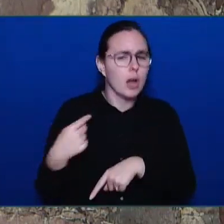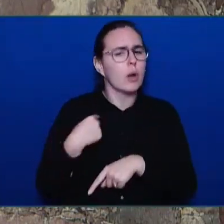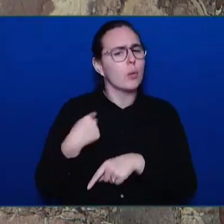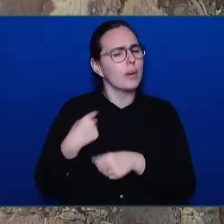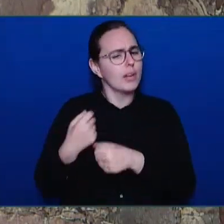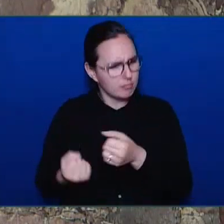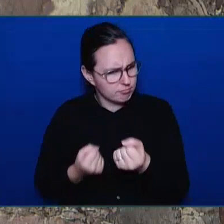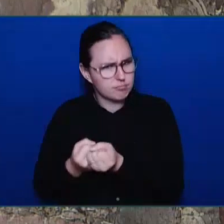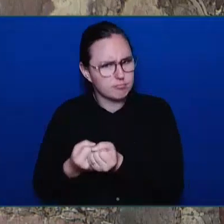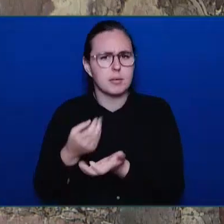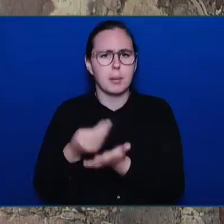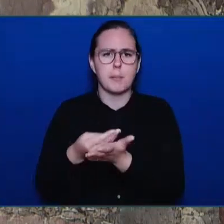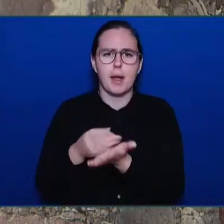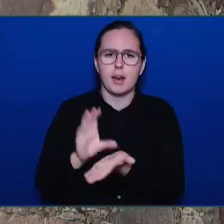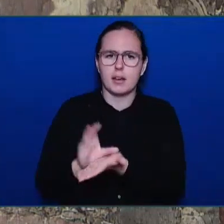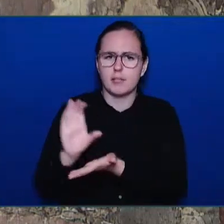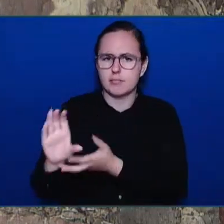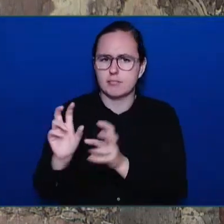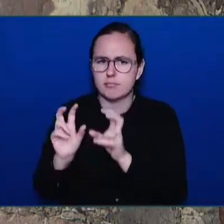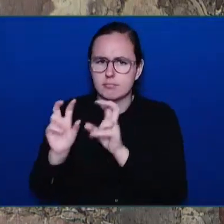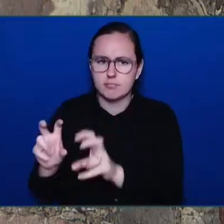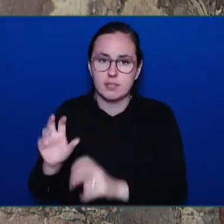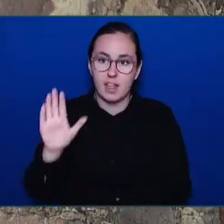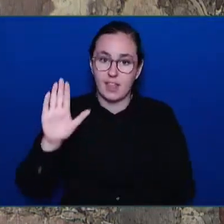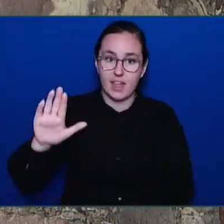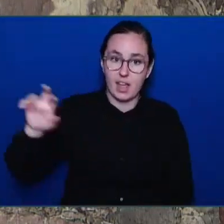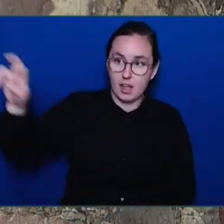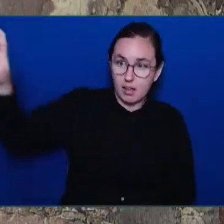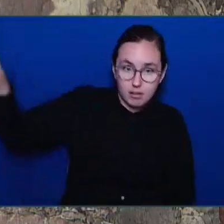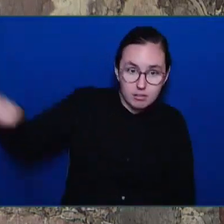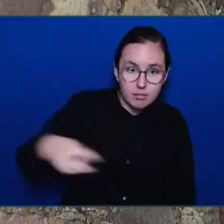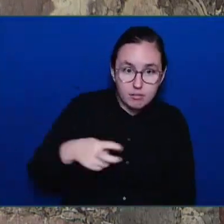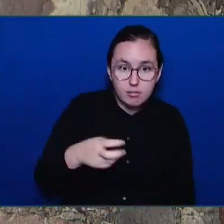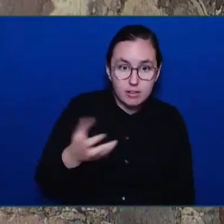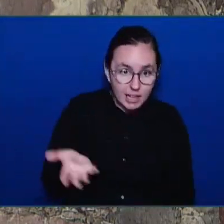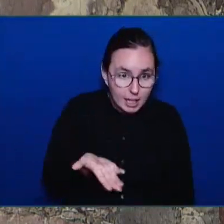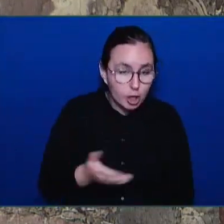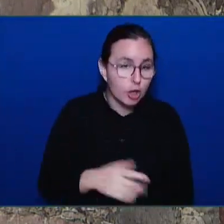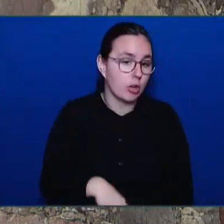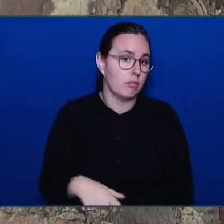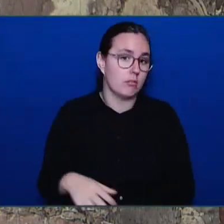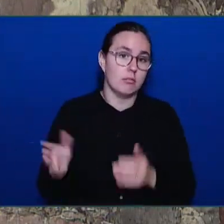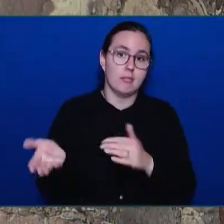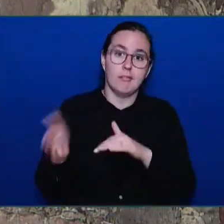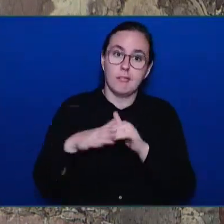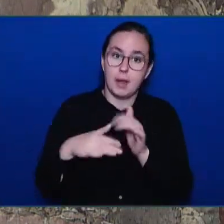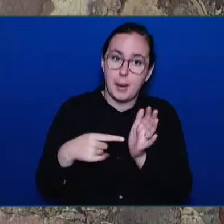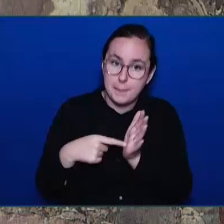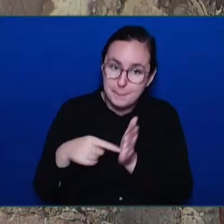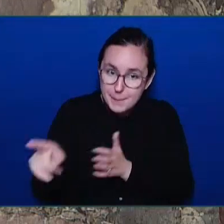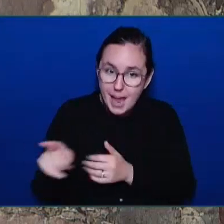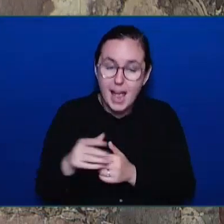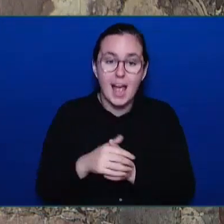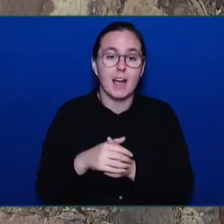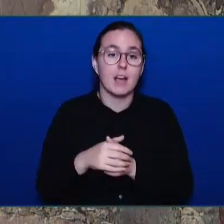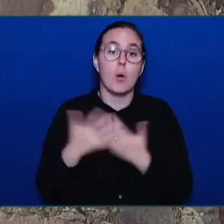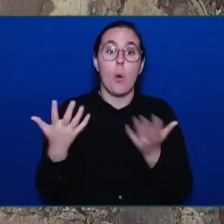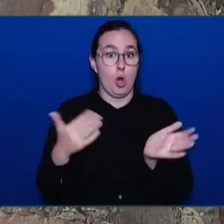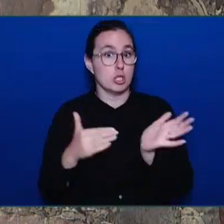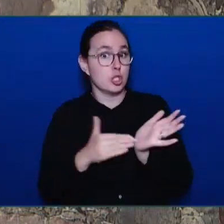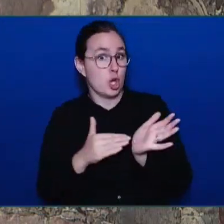their training so they can get to work. The same for internationally trained doctors, so they can work under the supervision of a BC doctor right